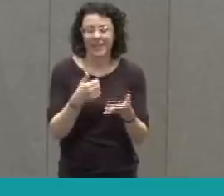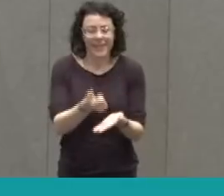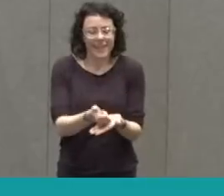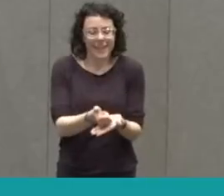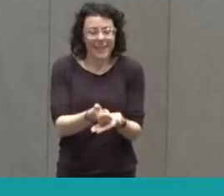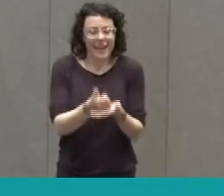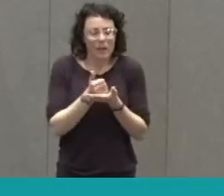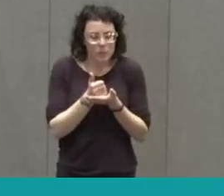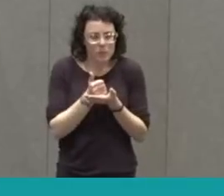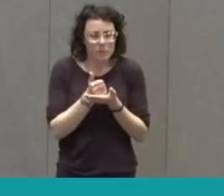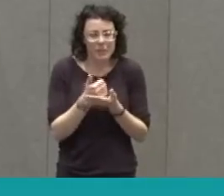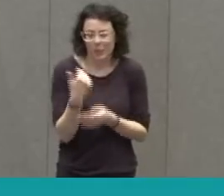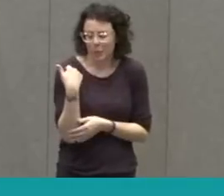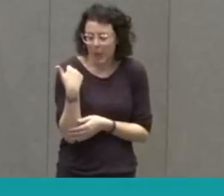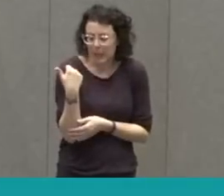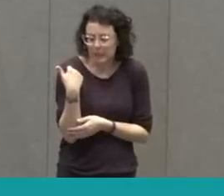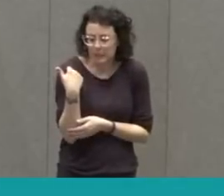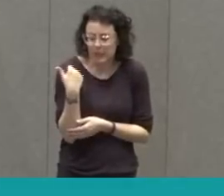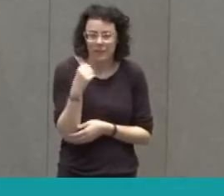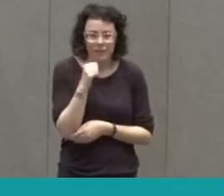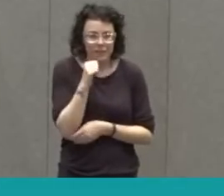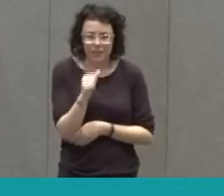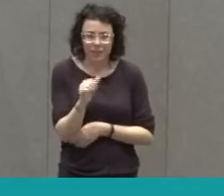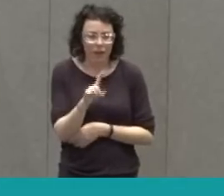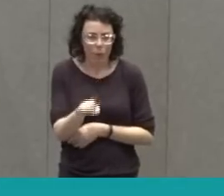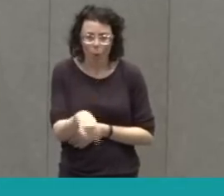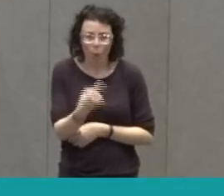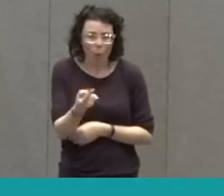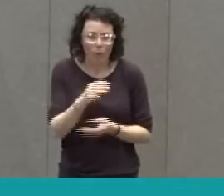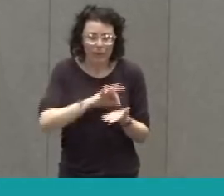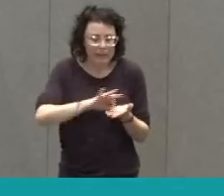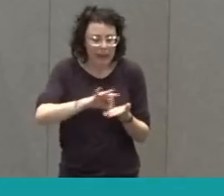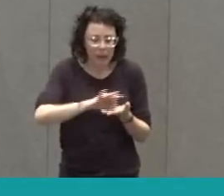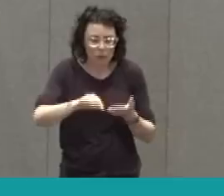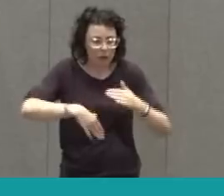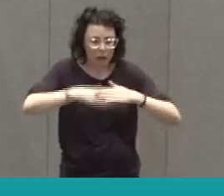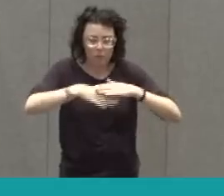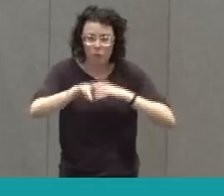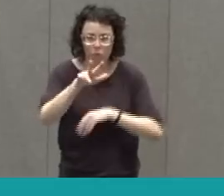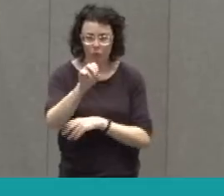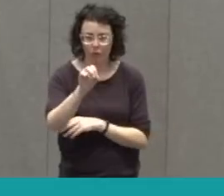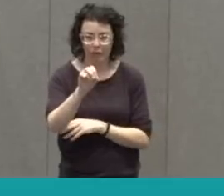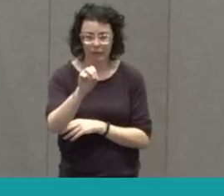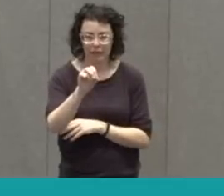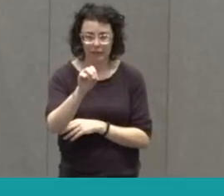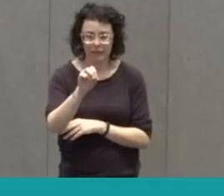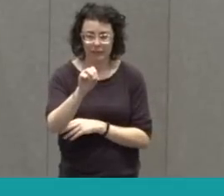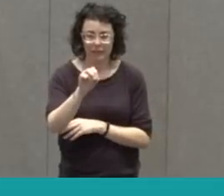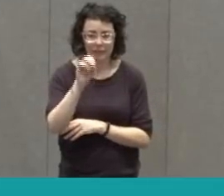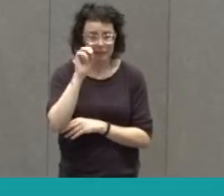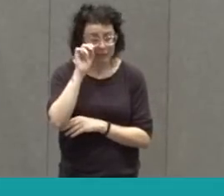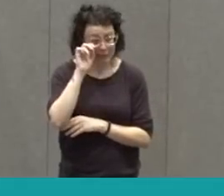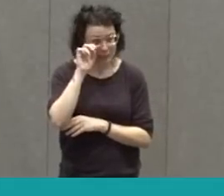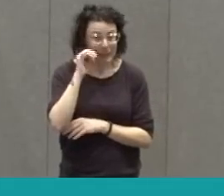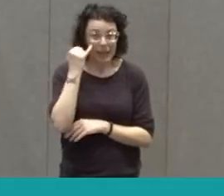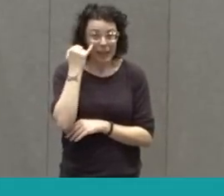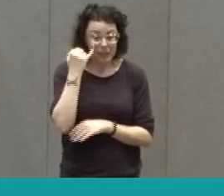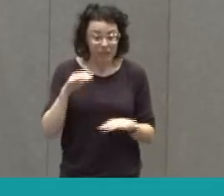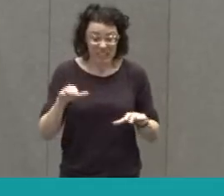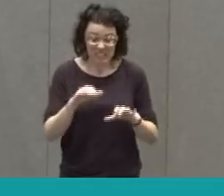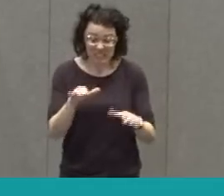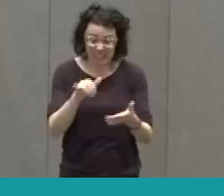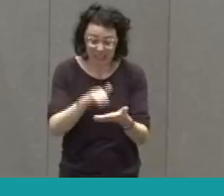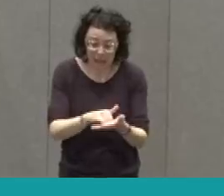me remind me that I'm not just counting the bikes and trikes to get to 30. Right? If we did that, how many bikes and trikes would I need to get to